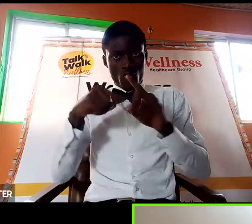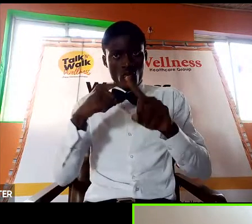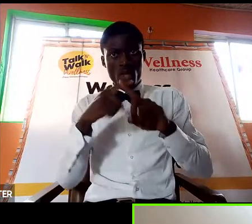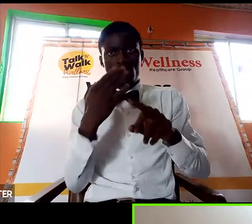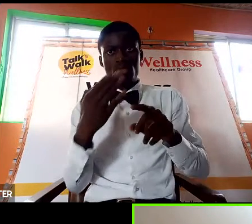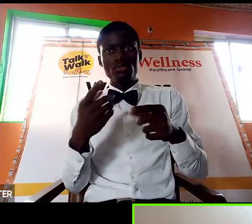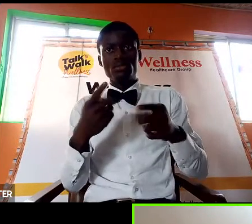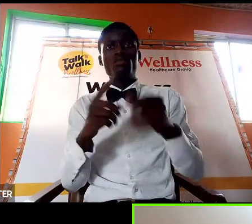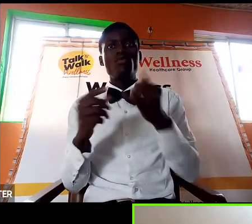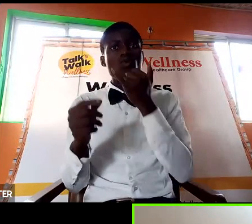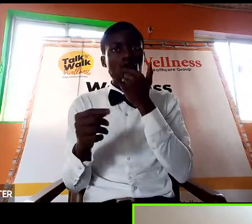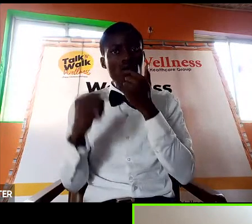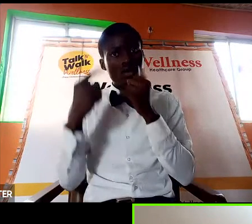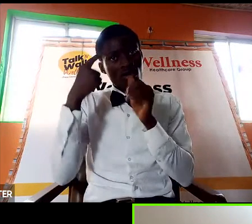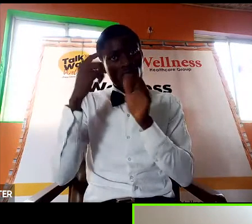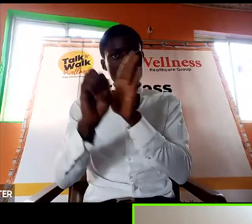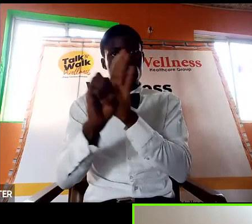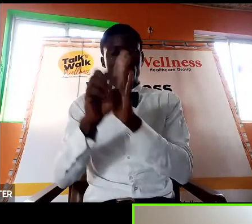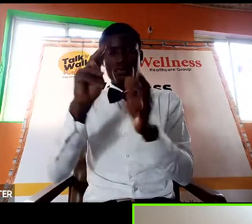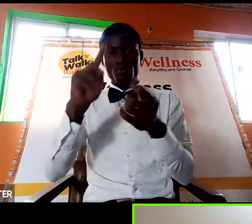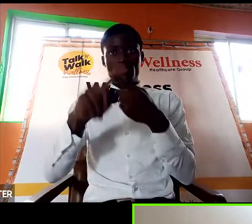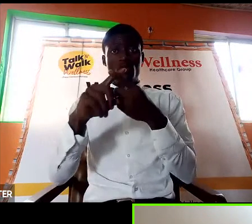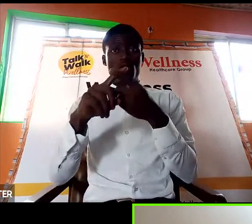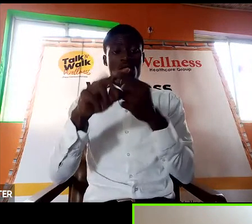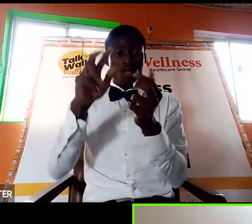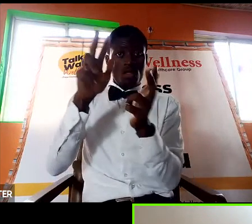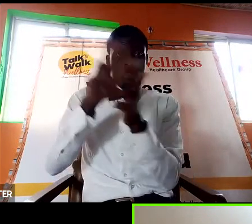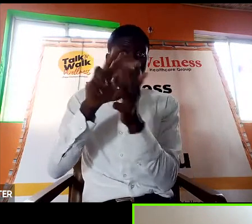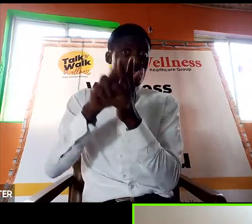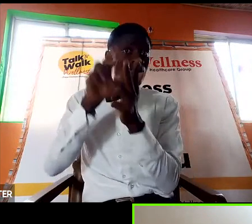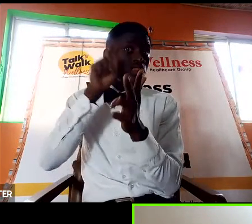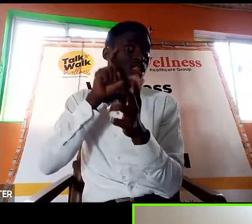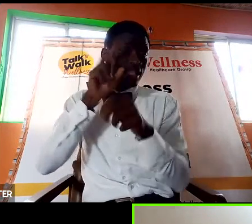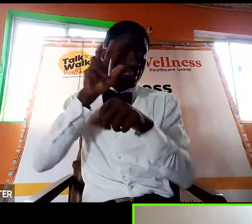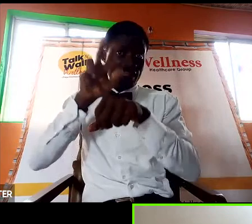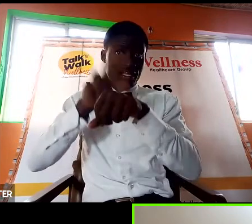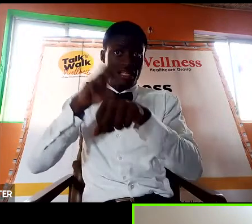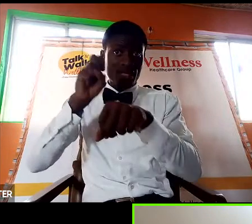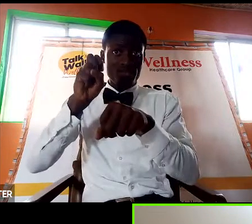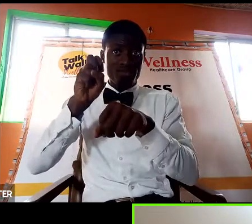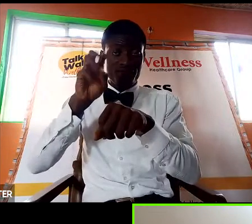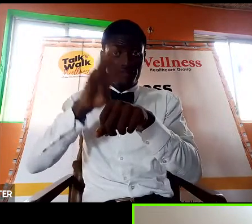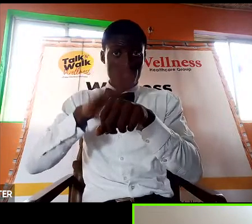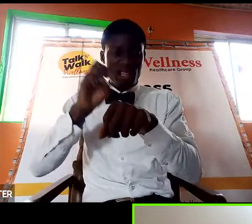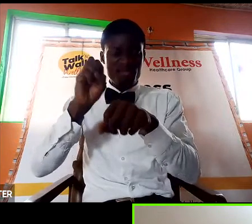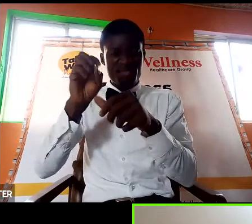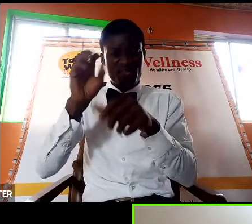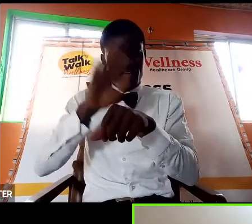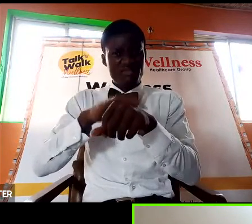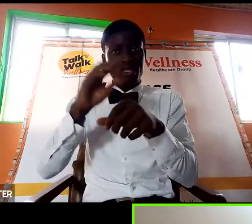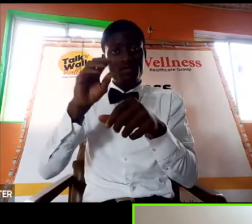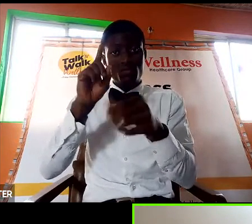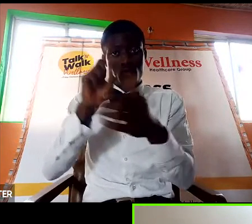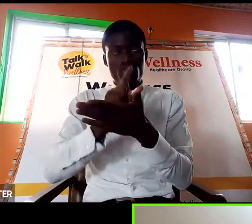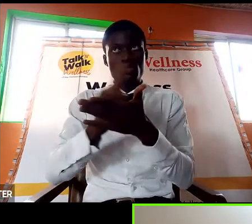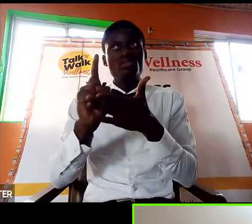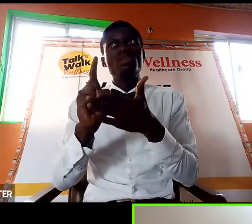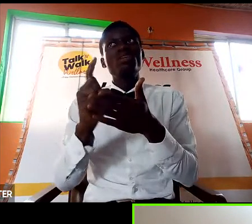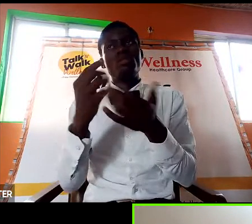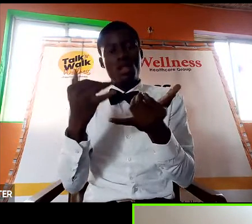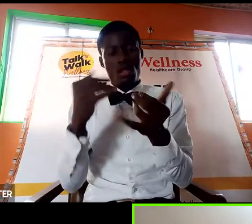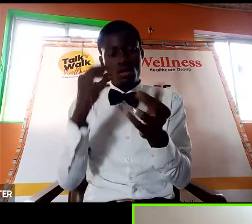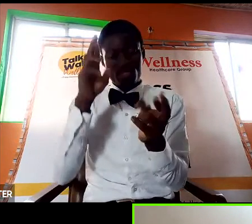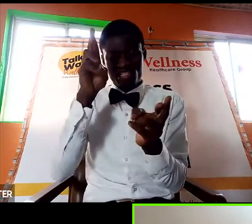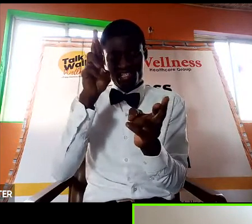sex 3 times, 4 times, 5 times a week. So you start having it once, you know, once you just notice,